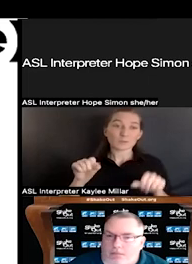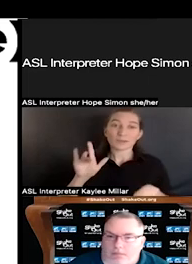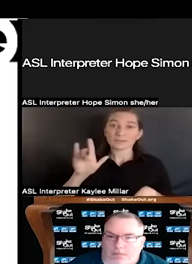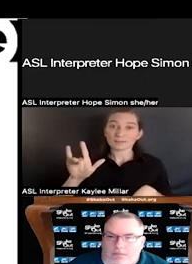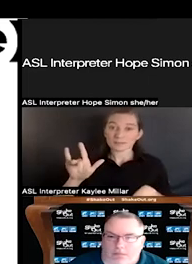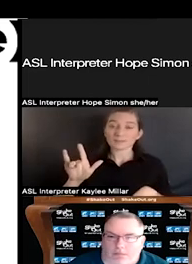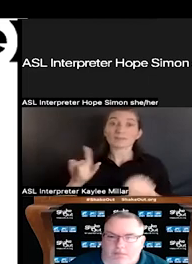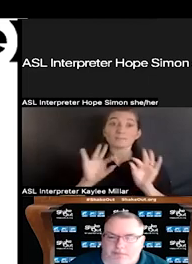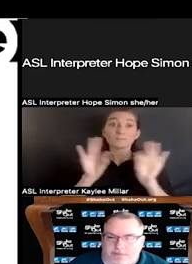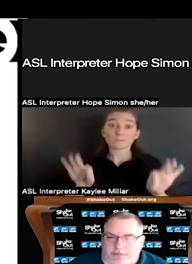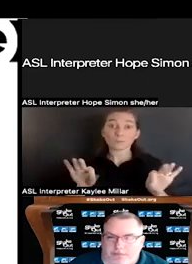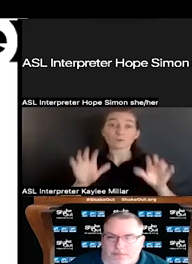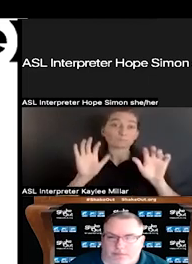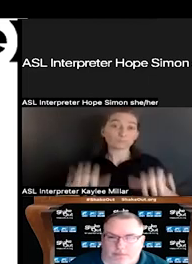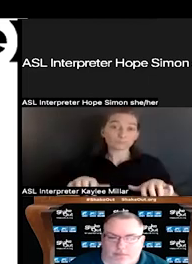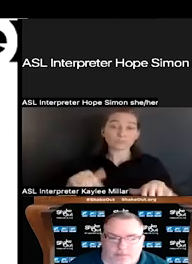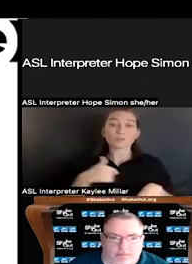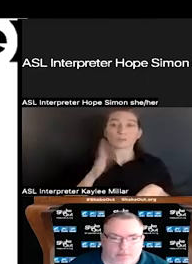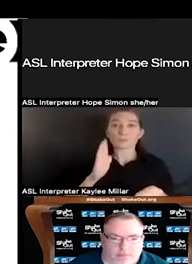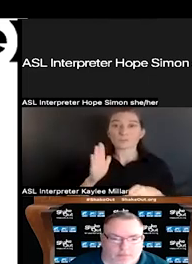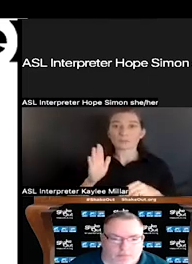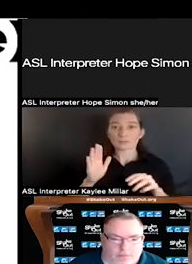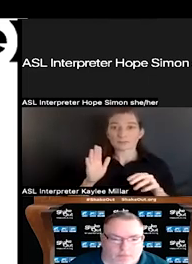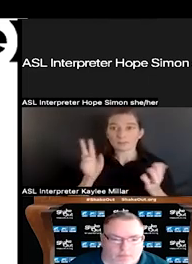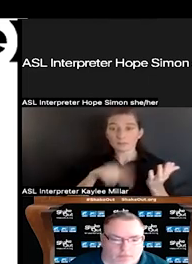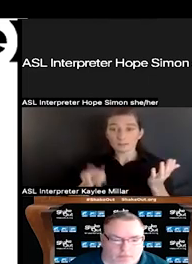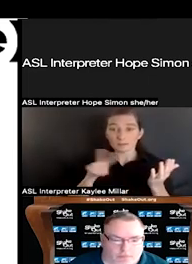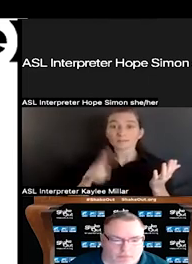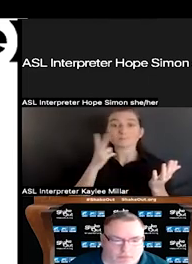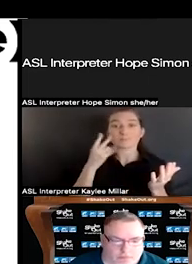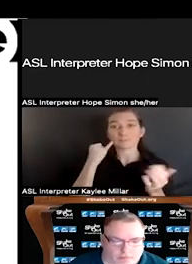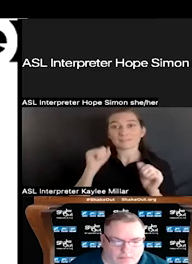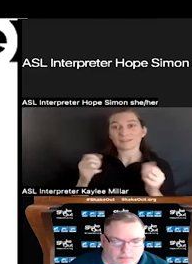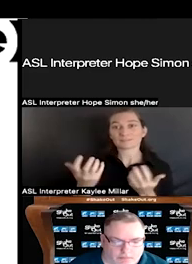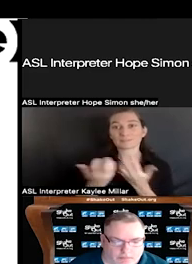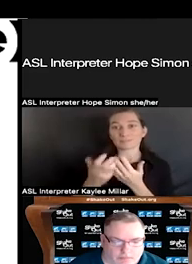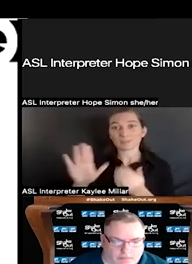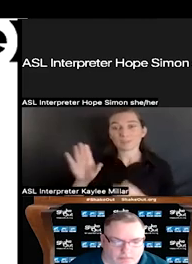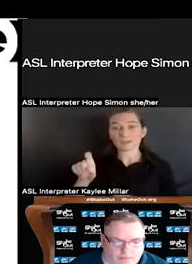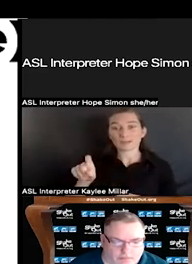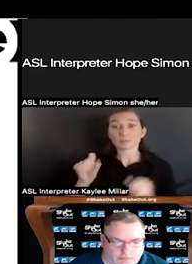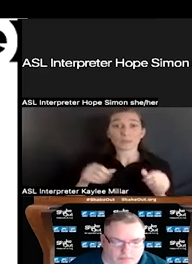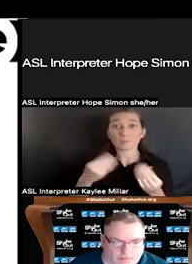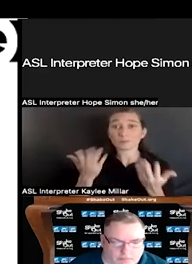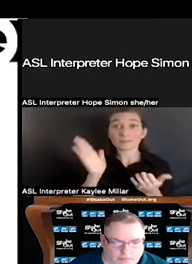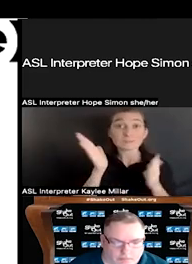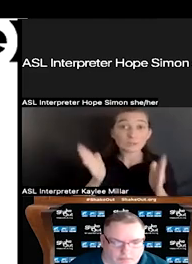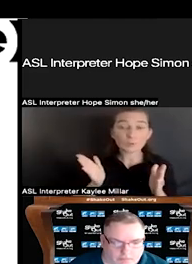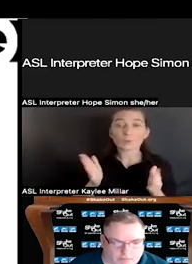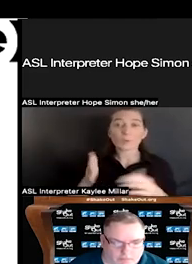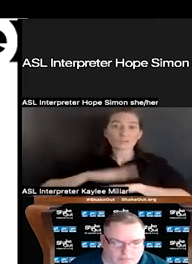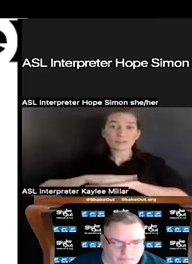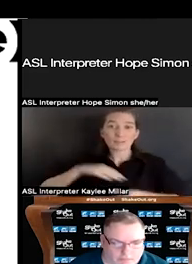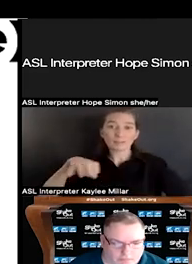we'll evaluate it and see if we have the capability to meet your needs and provide either a speaker or a table. We can't do